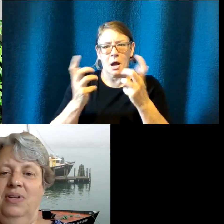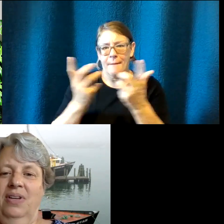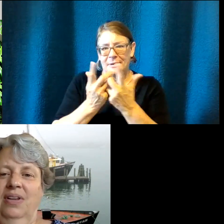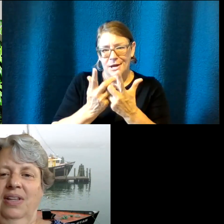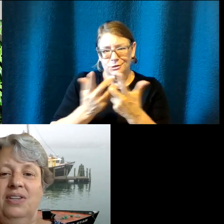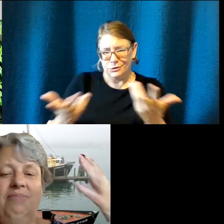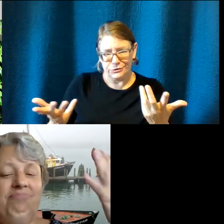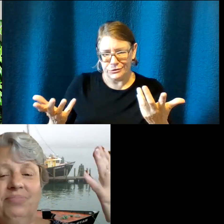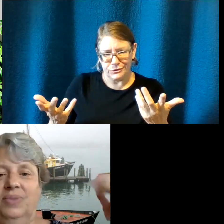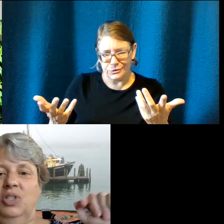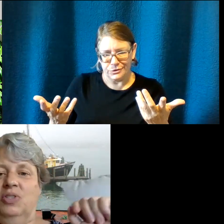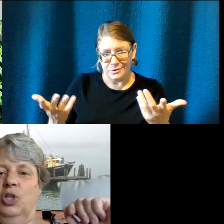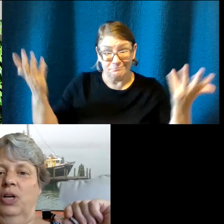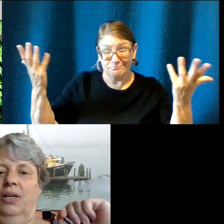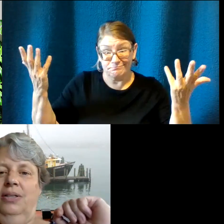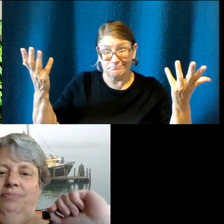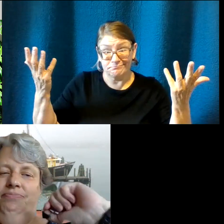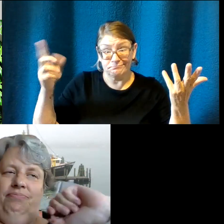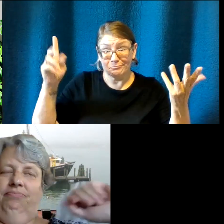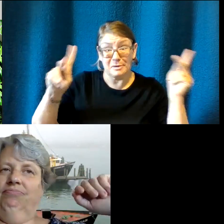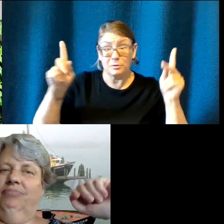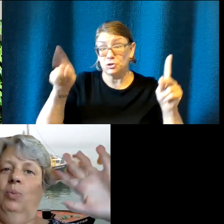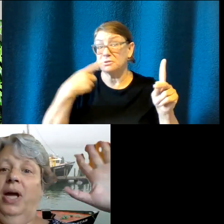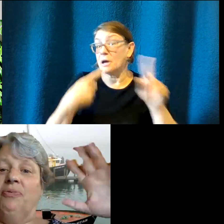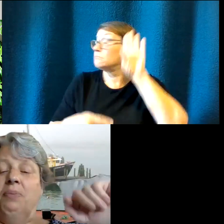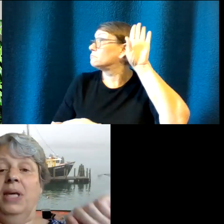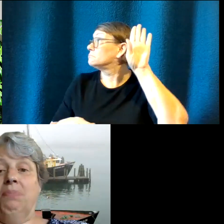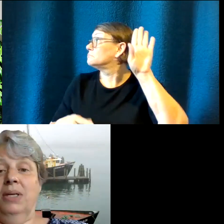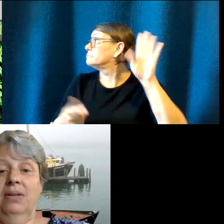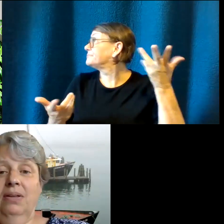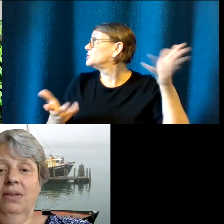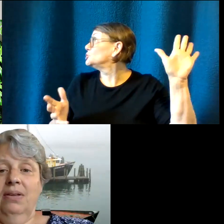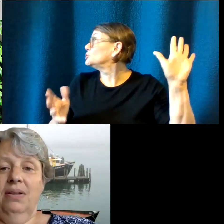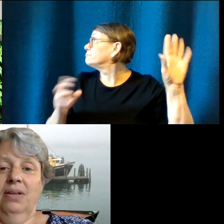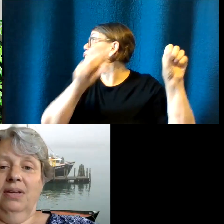are like just turning away from them.